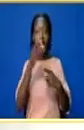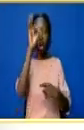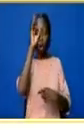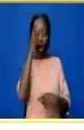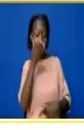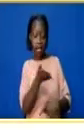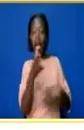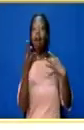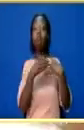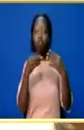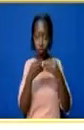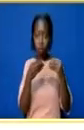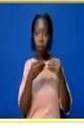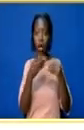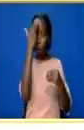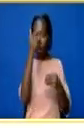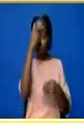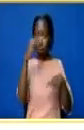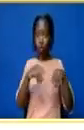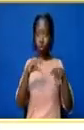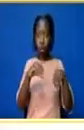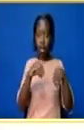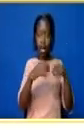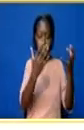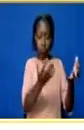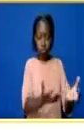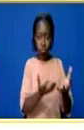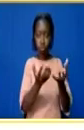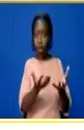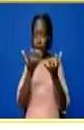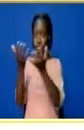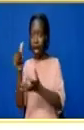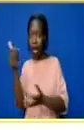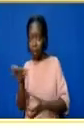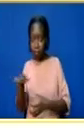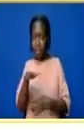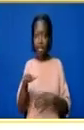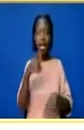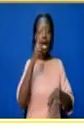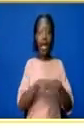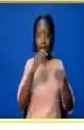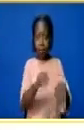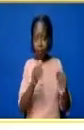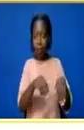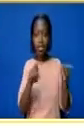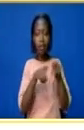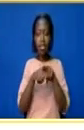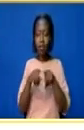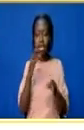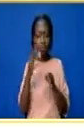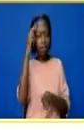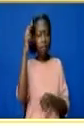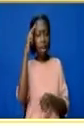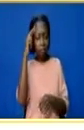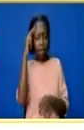that point, put it somewhere else. All right. When you are farming, when you are farming, if I remember correctly,